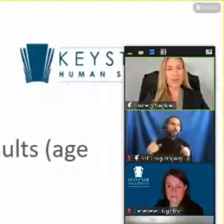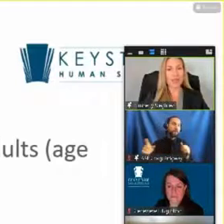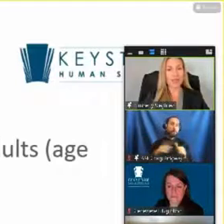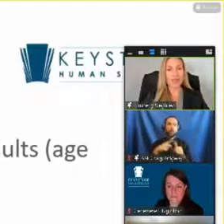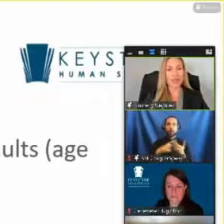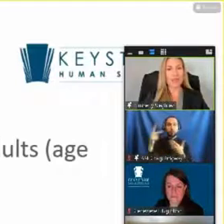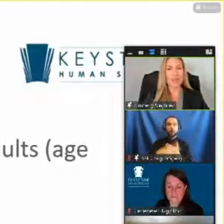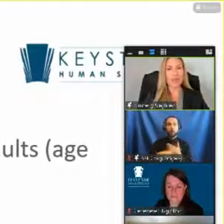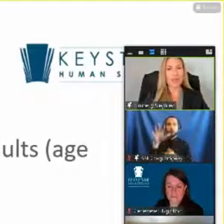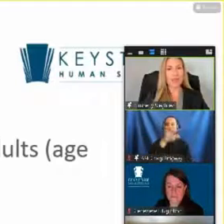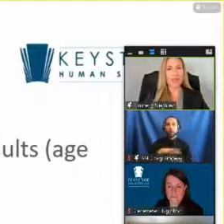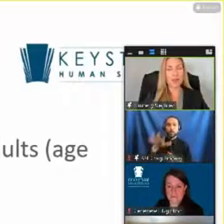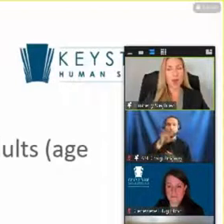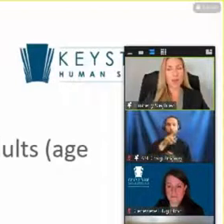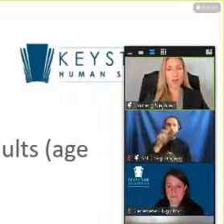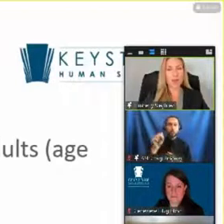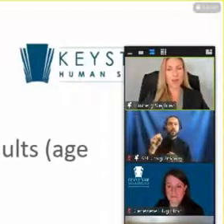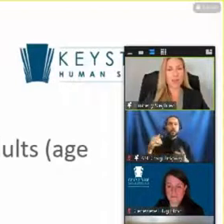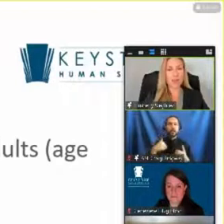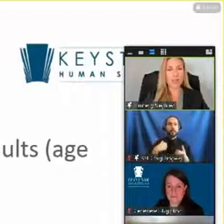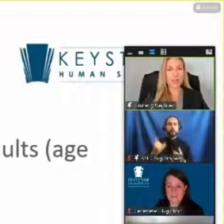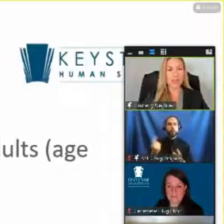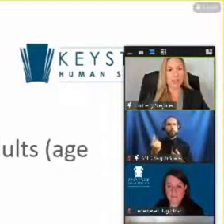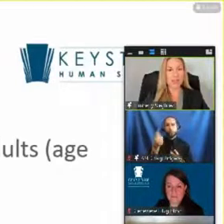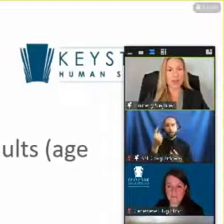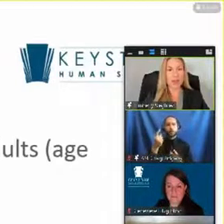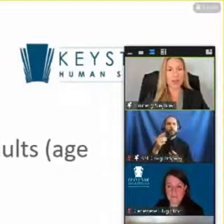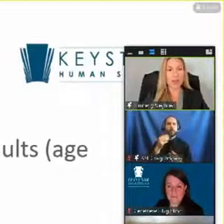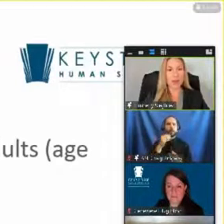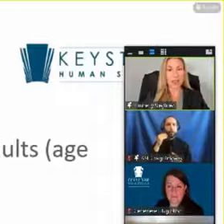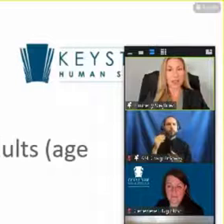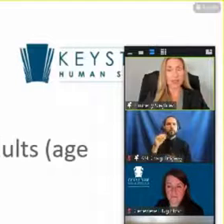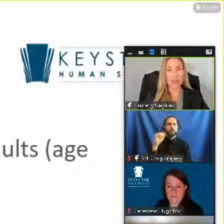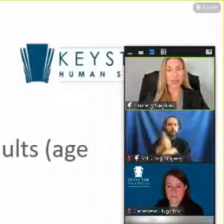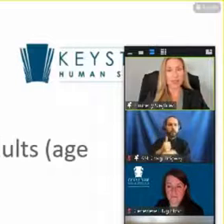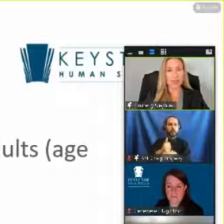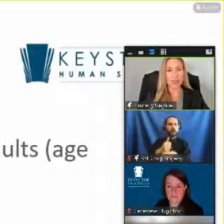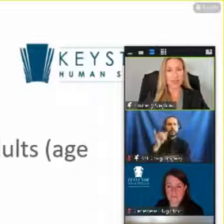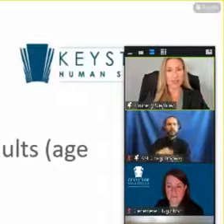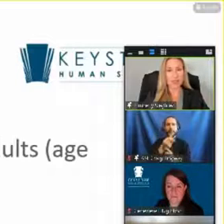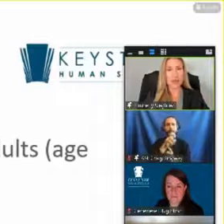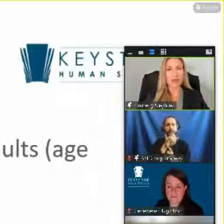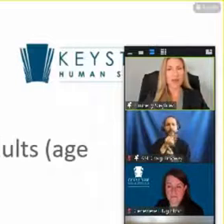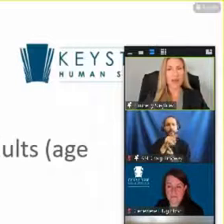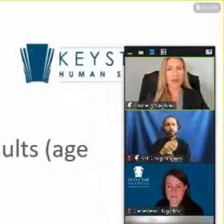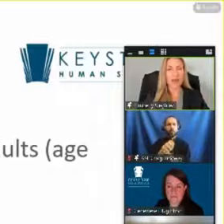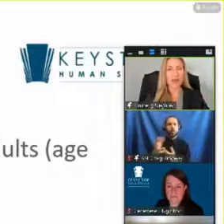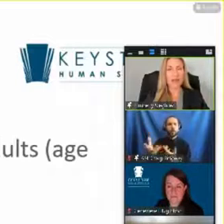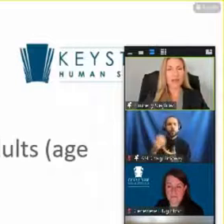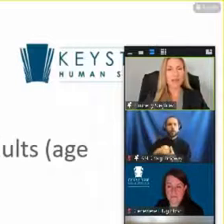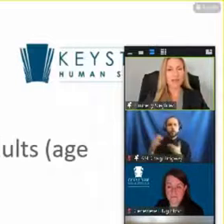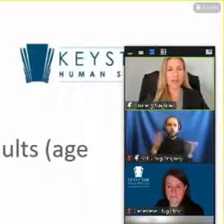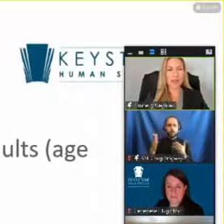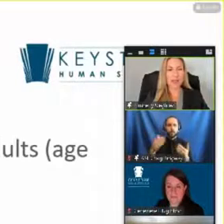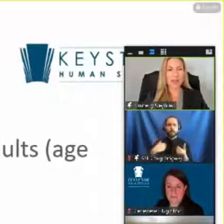in the nation to use a single home and community-based services provider, Keystone Autism Services, to provide an